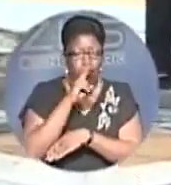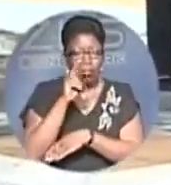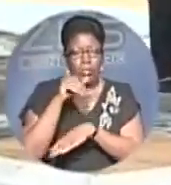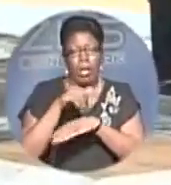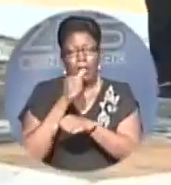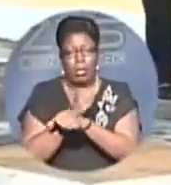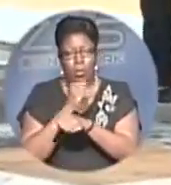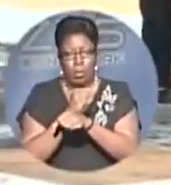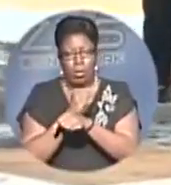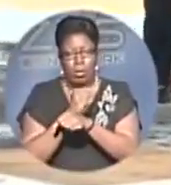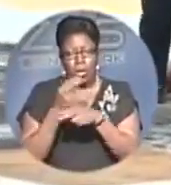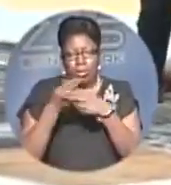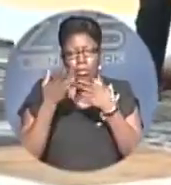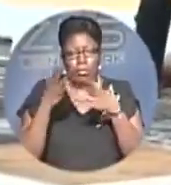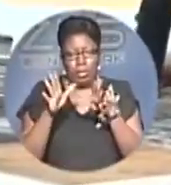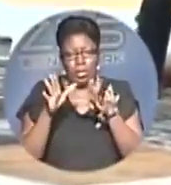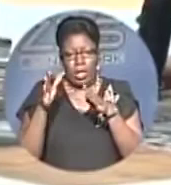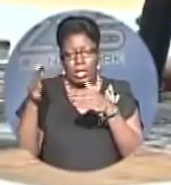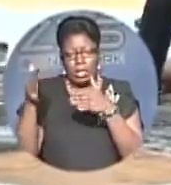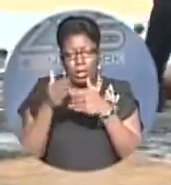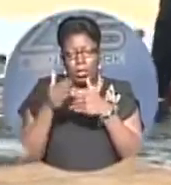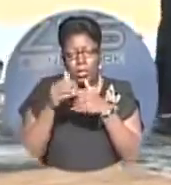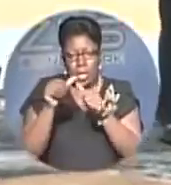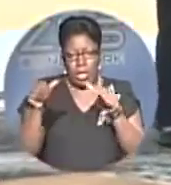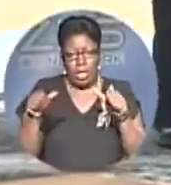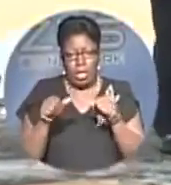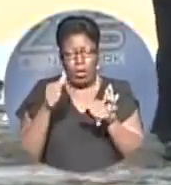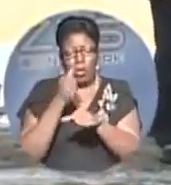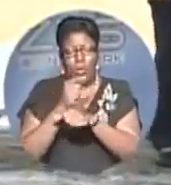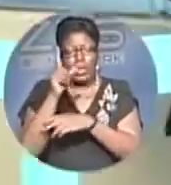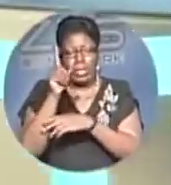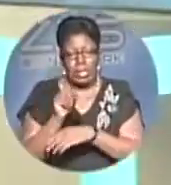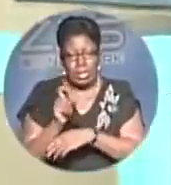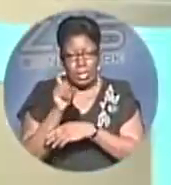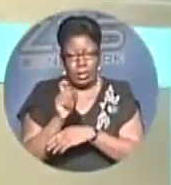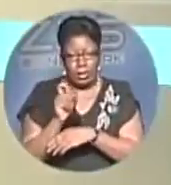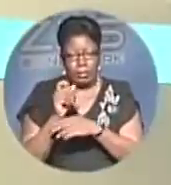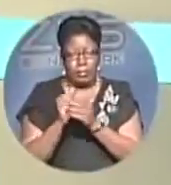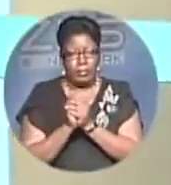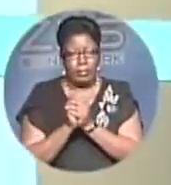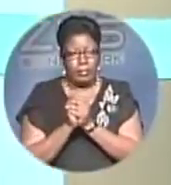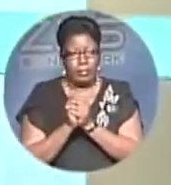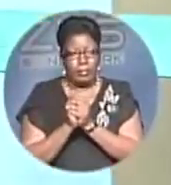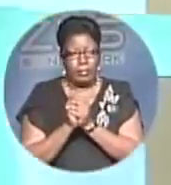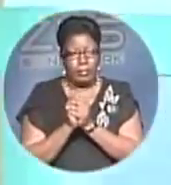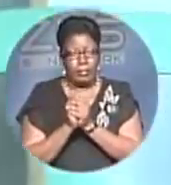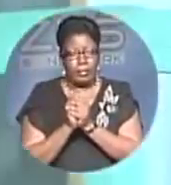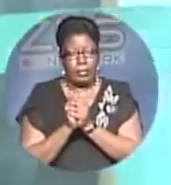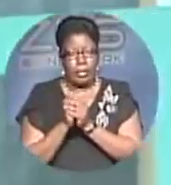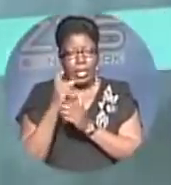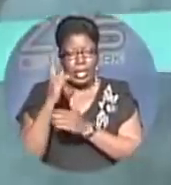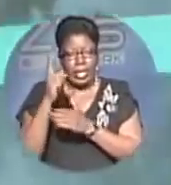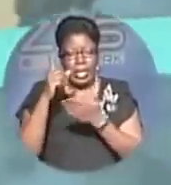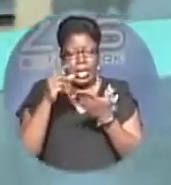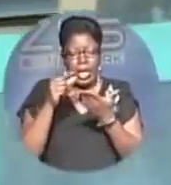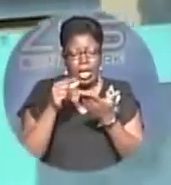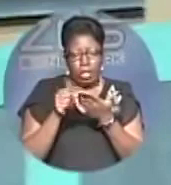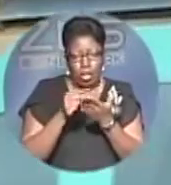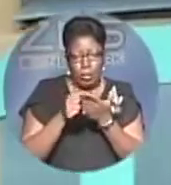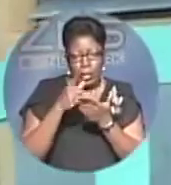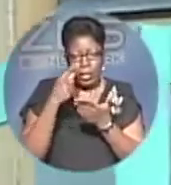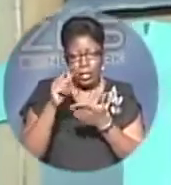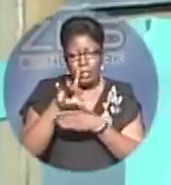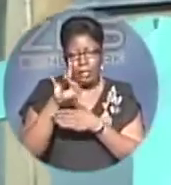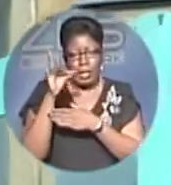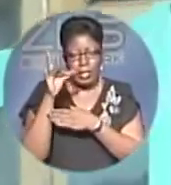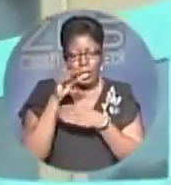completed and looking even closer at areas where work is still needed. With his phone nearby, he not only documented his findings, but he passed on the